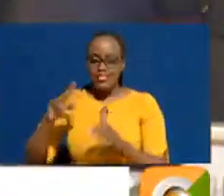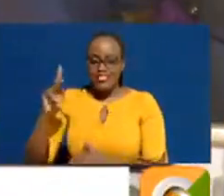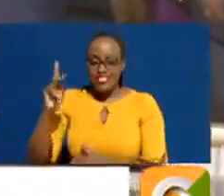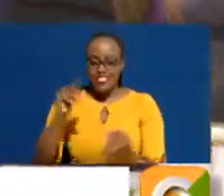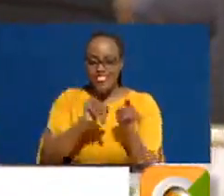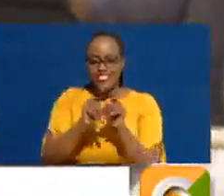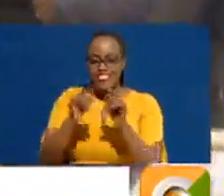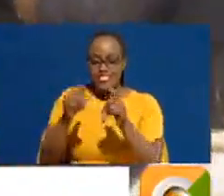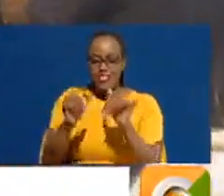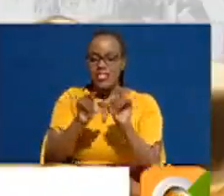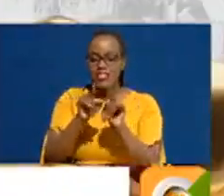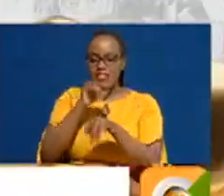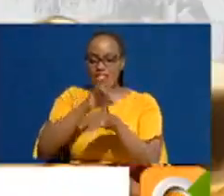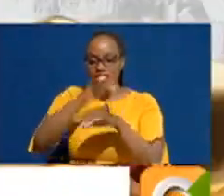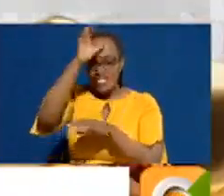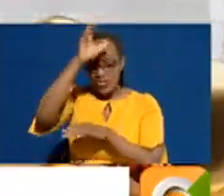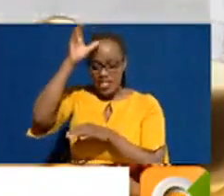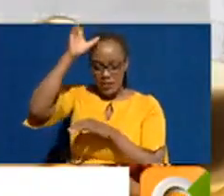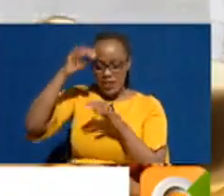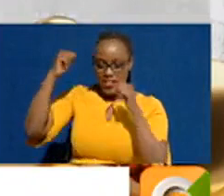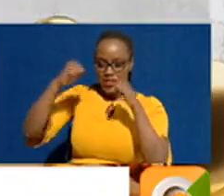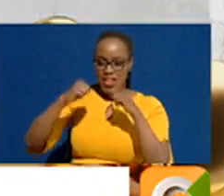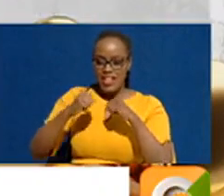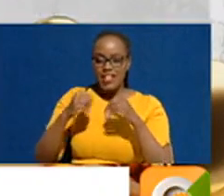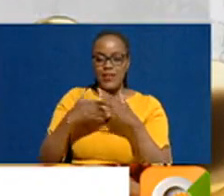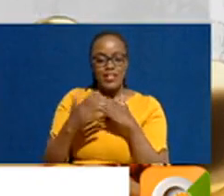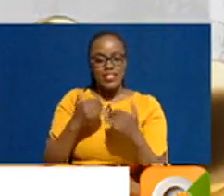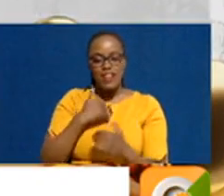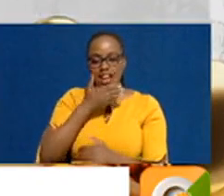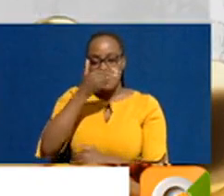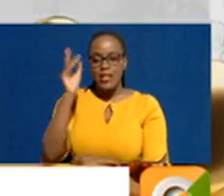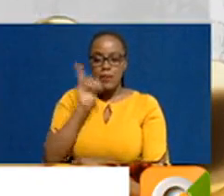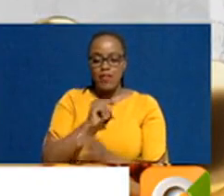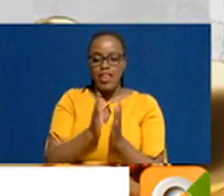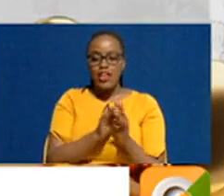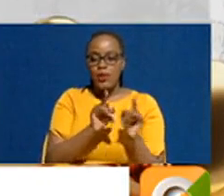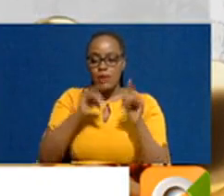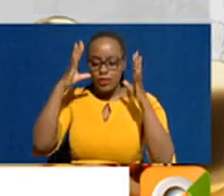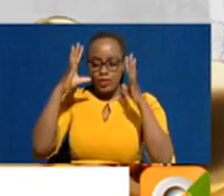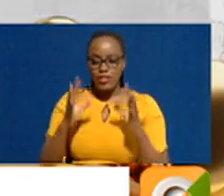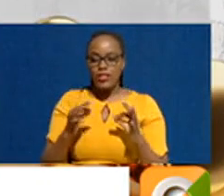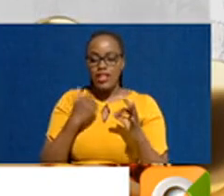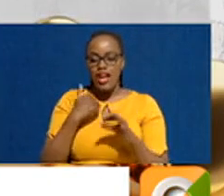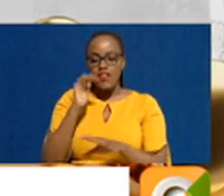their attempts to reach Chebukati to agree to a meeting had gone unanswered, hence the decision to hold a